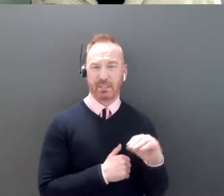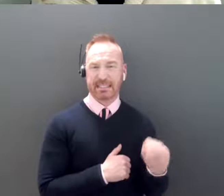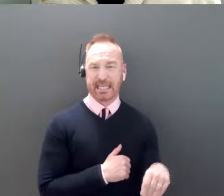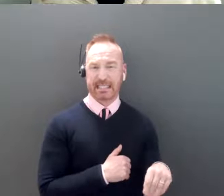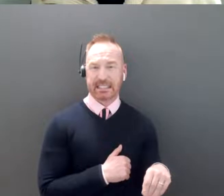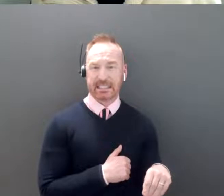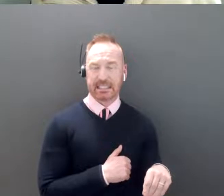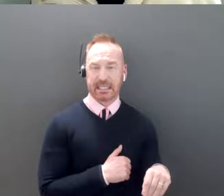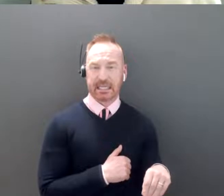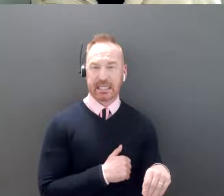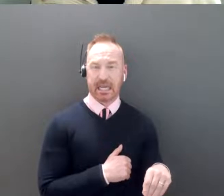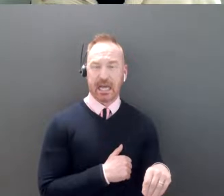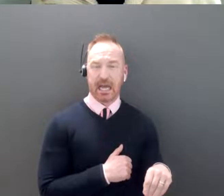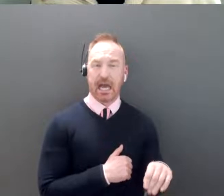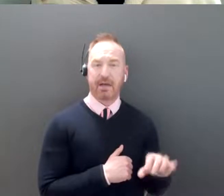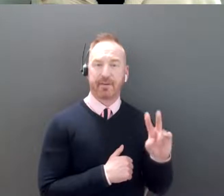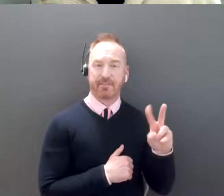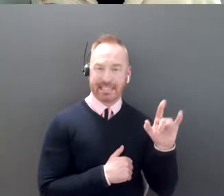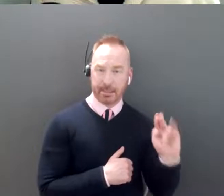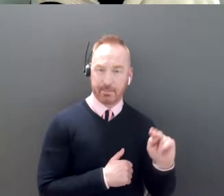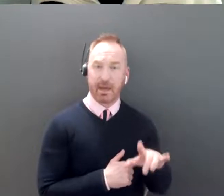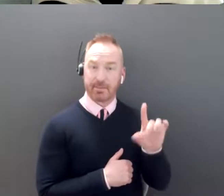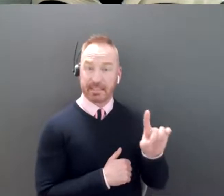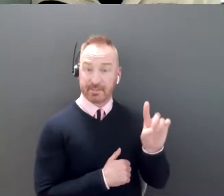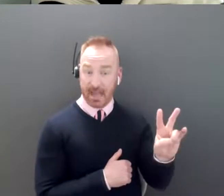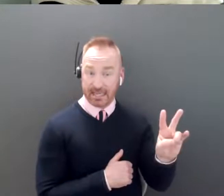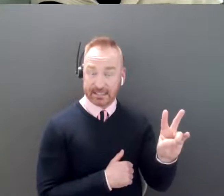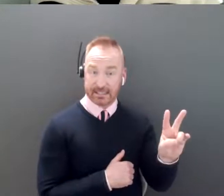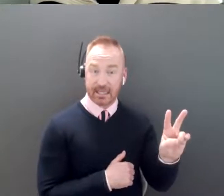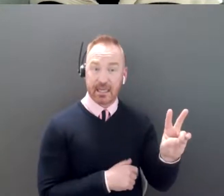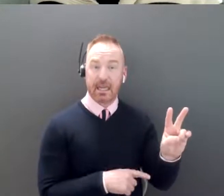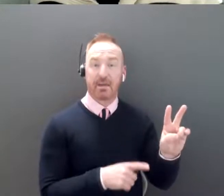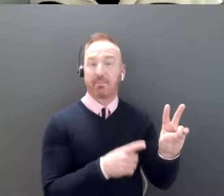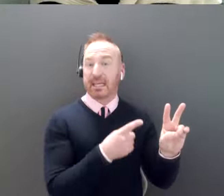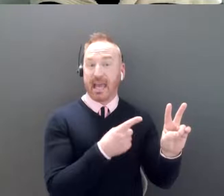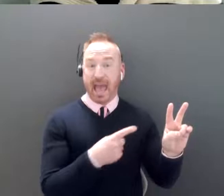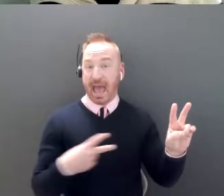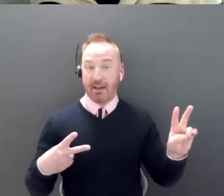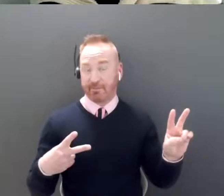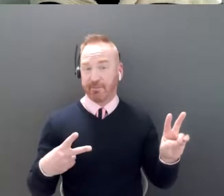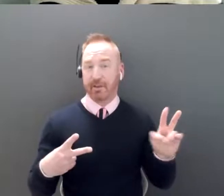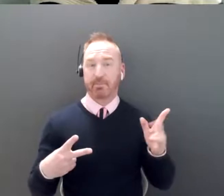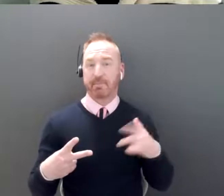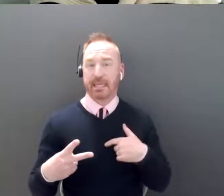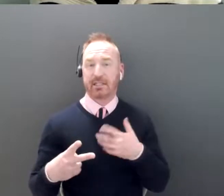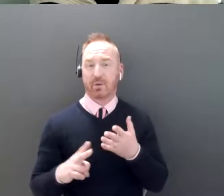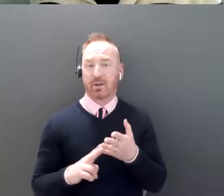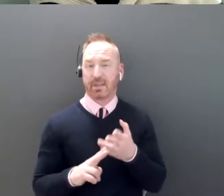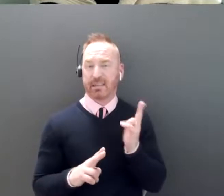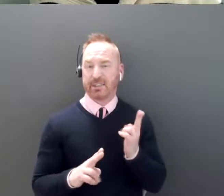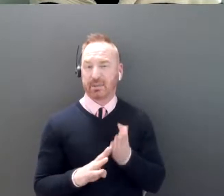domestic violence. And as I indicated, about half those cases, there was a prior history. So there's